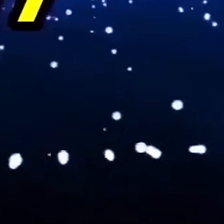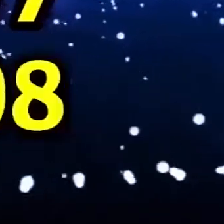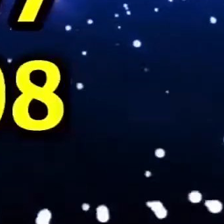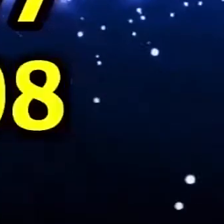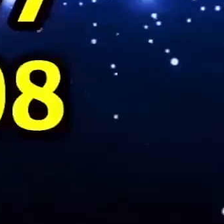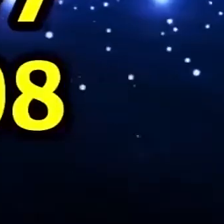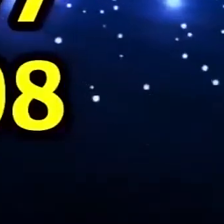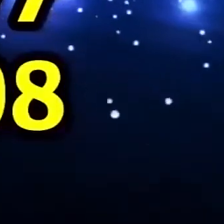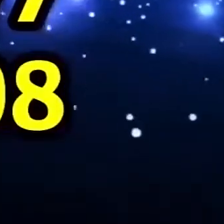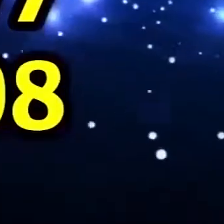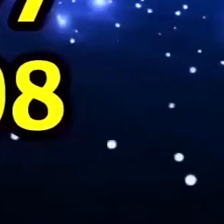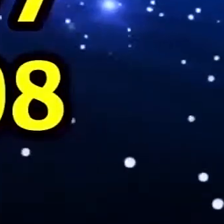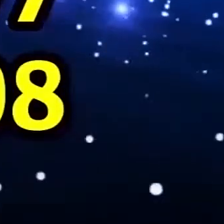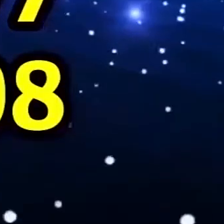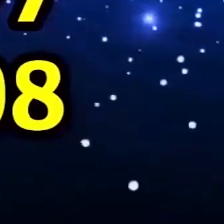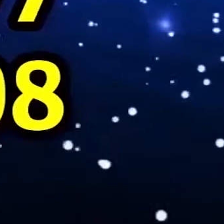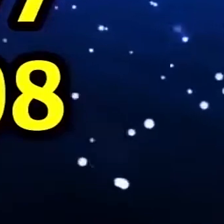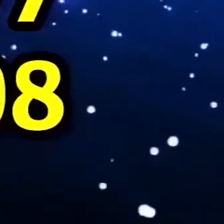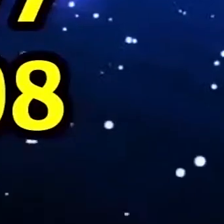+233 209 555 777 or